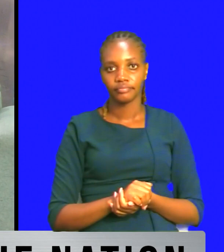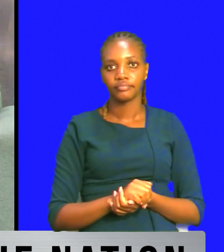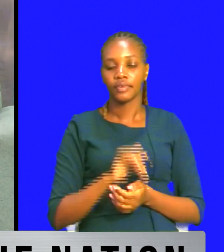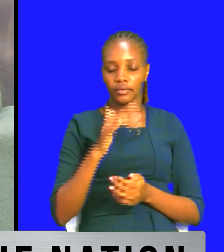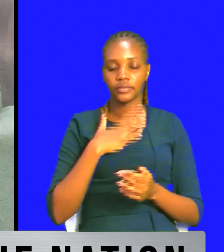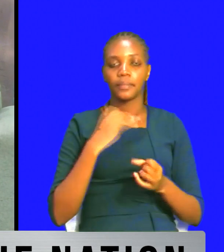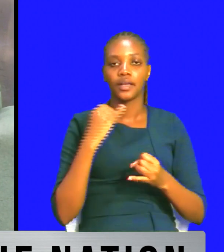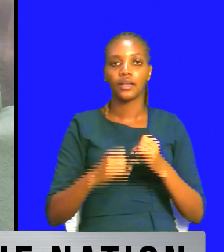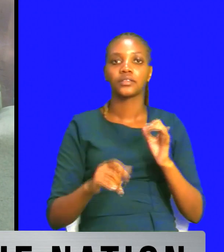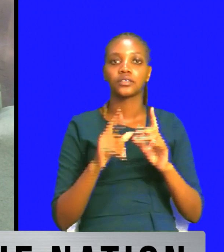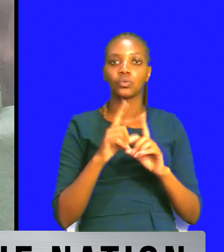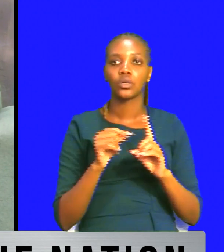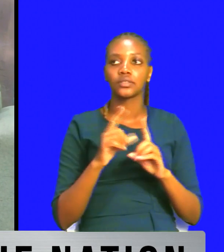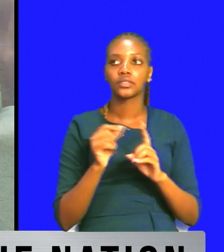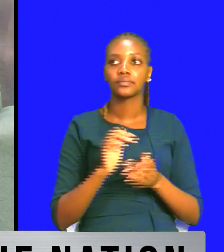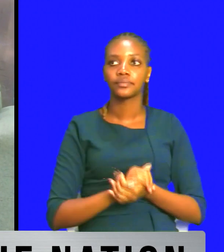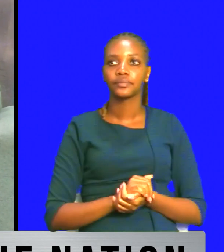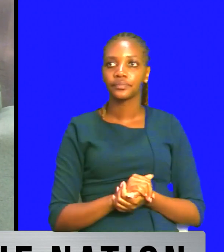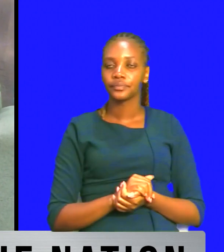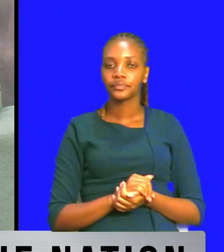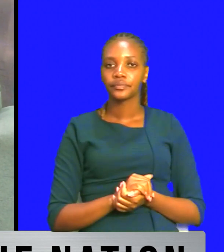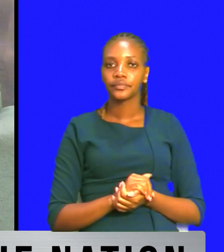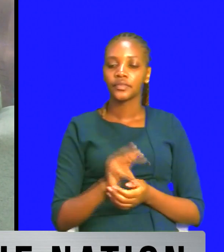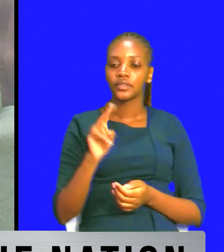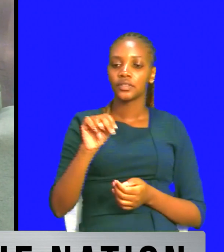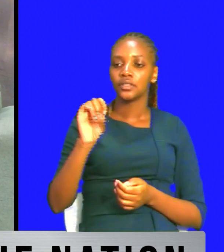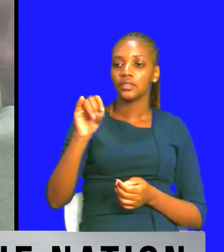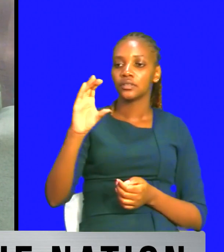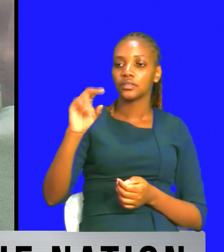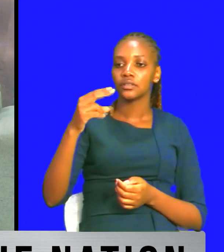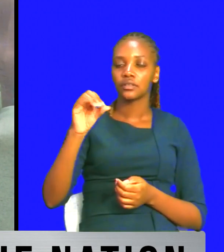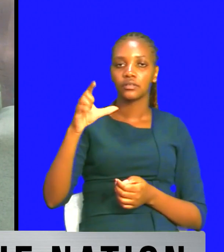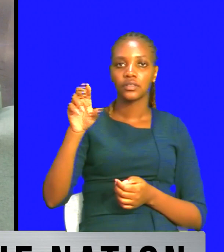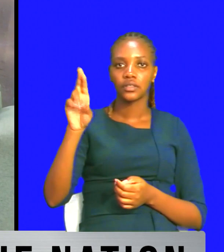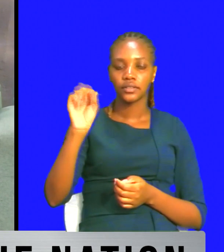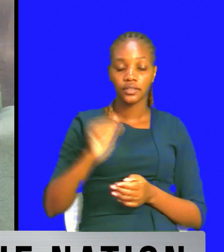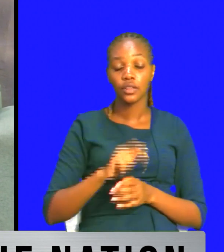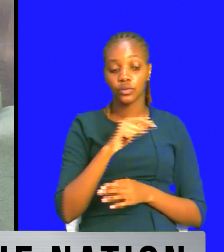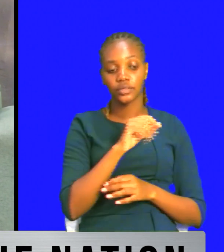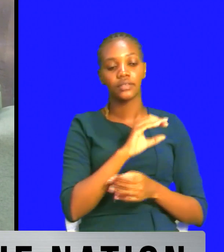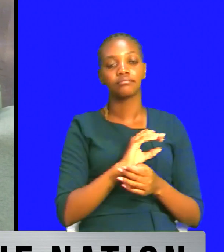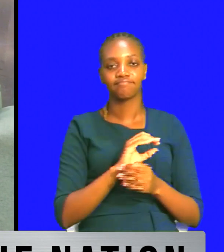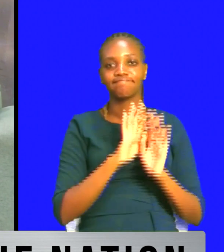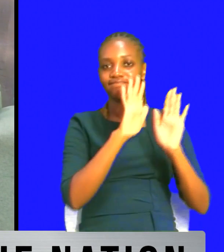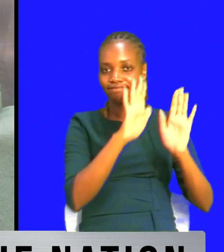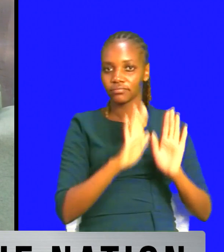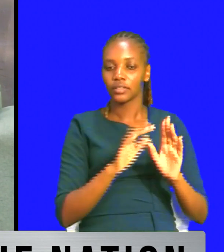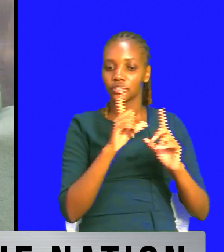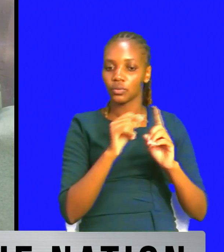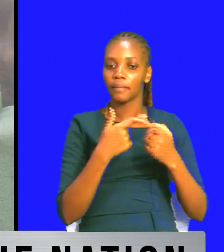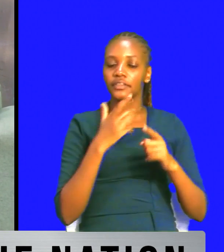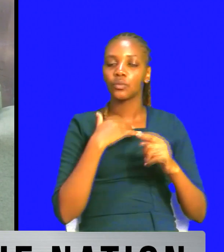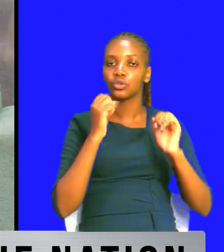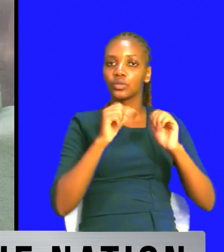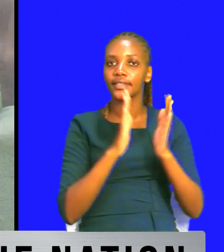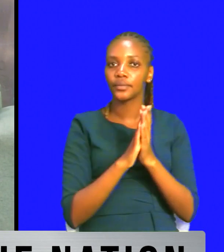last words. Okay. Nicholas? Those are very powerful words. Yes, power I goes to thought the so. people. Yes. But I think I agree with her